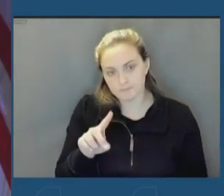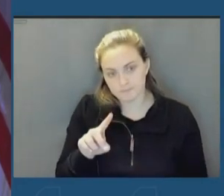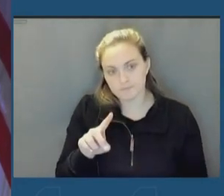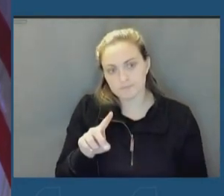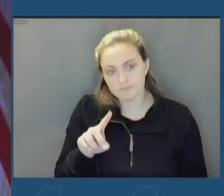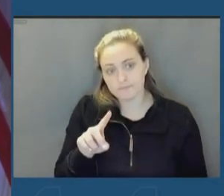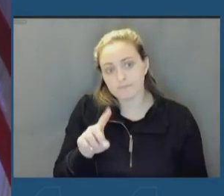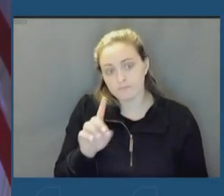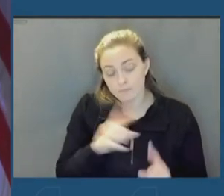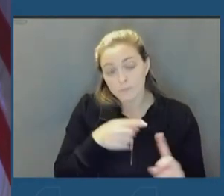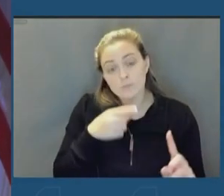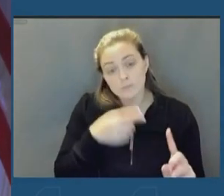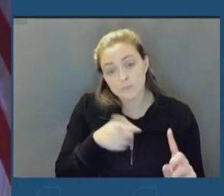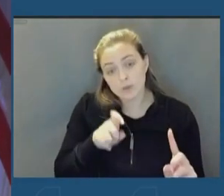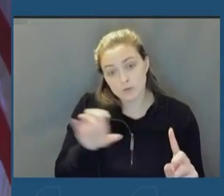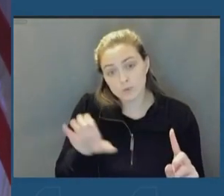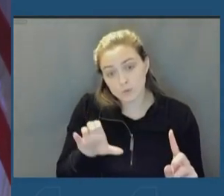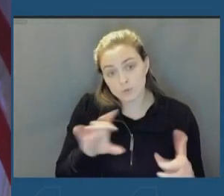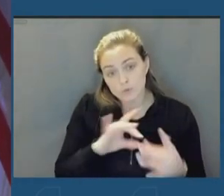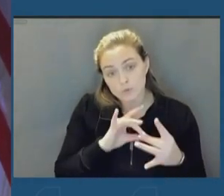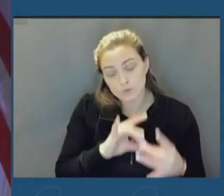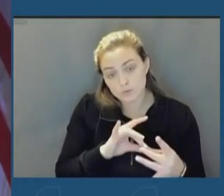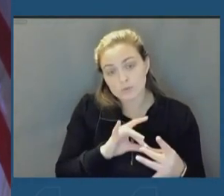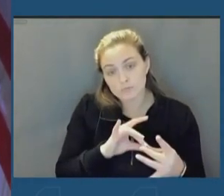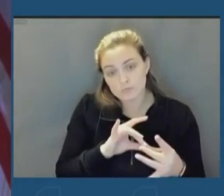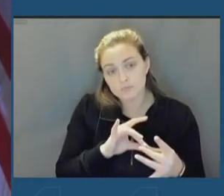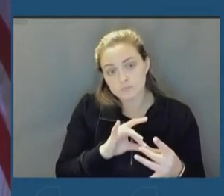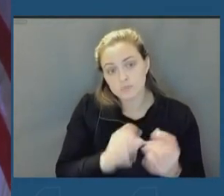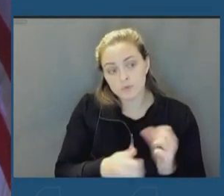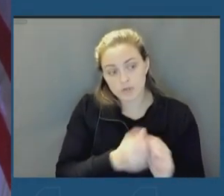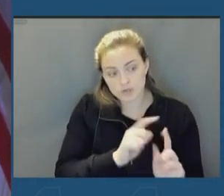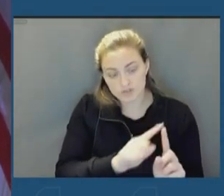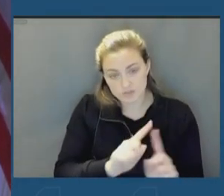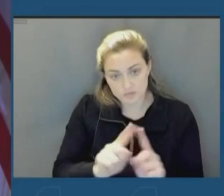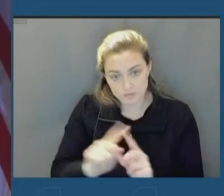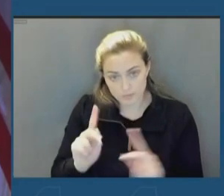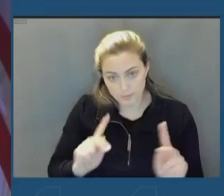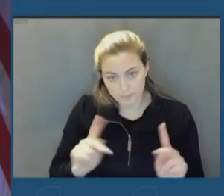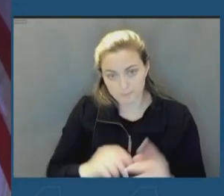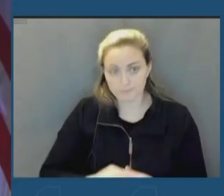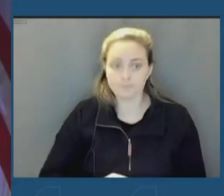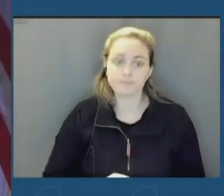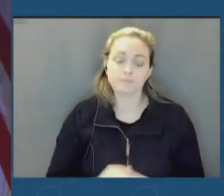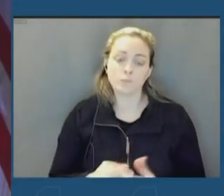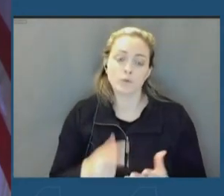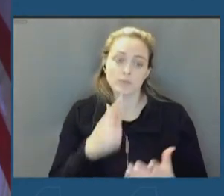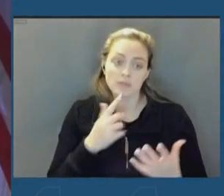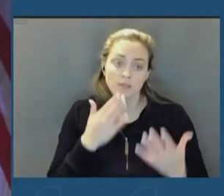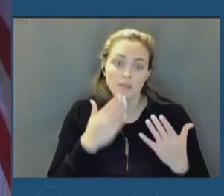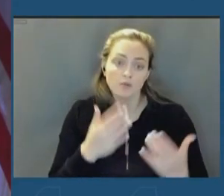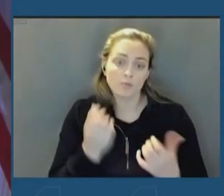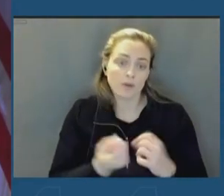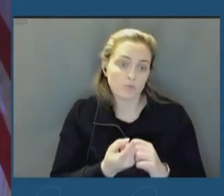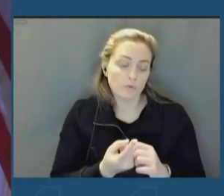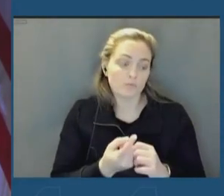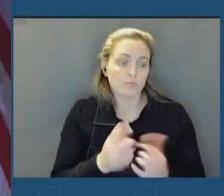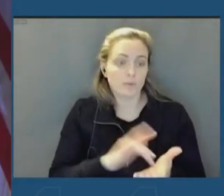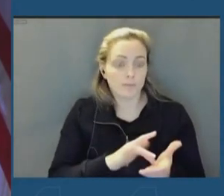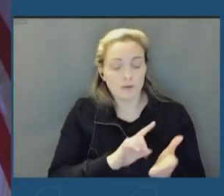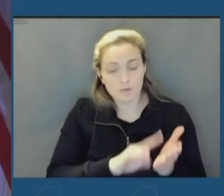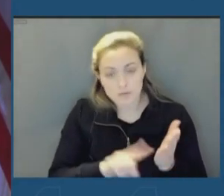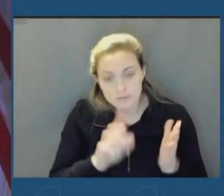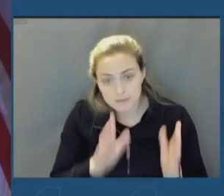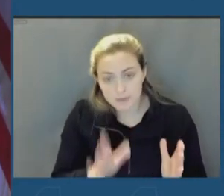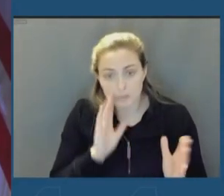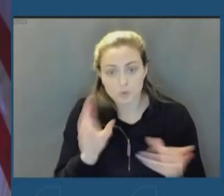that, of course, had to be done associated with each of those individuals. I want to thank everybody from the medical examiner's office, as well as